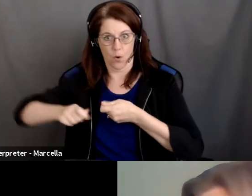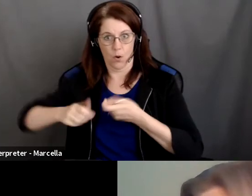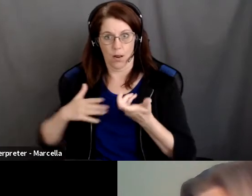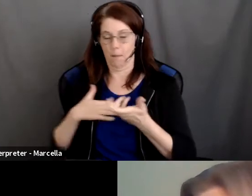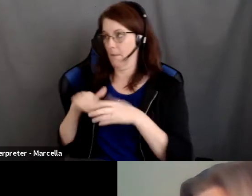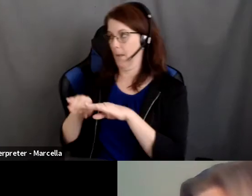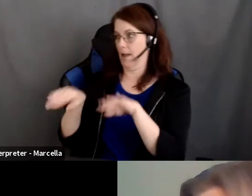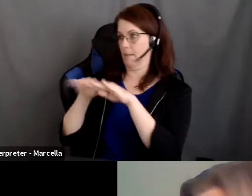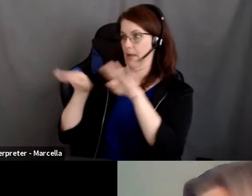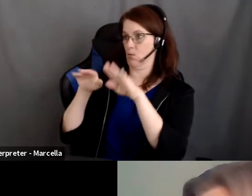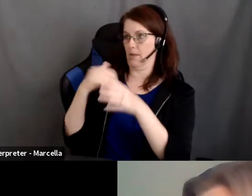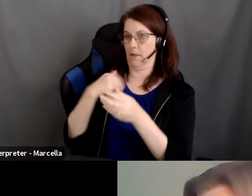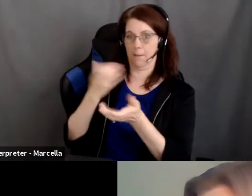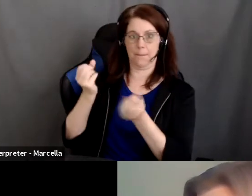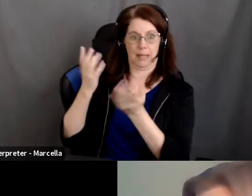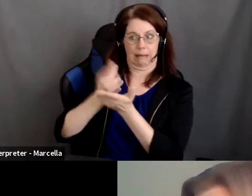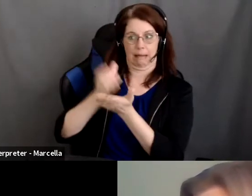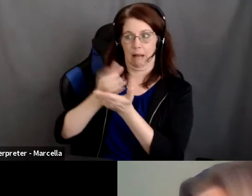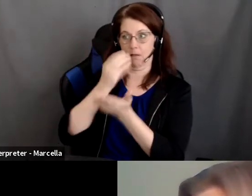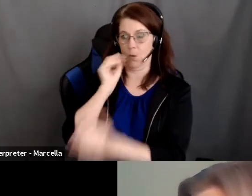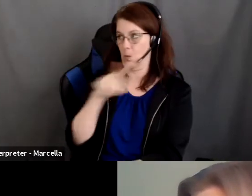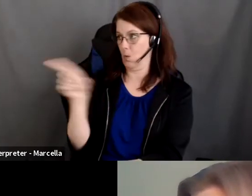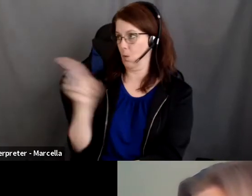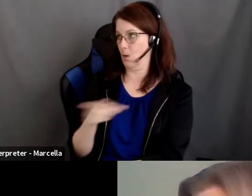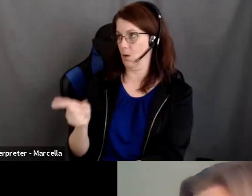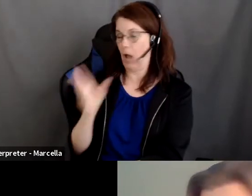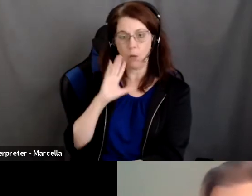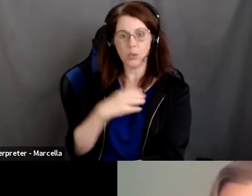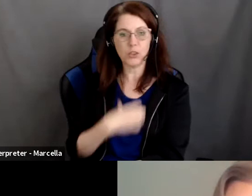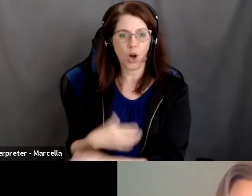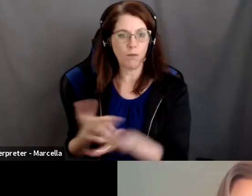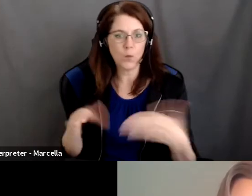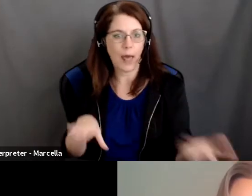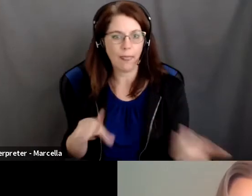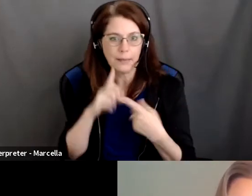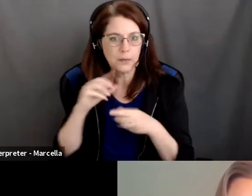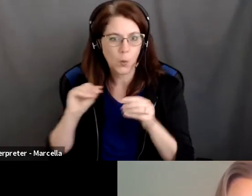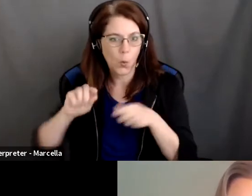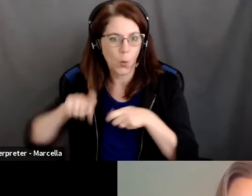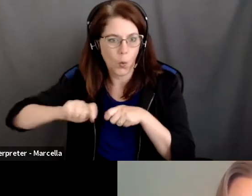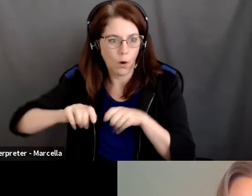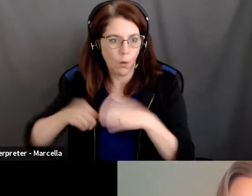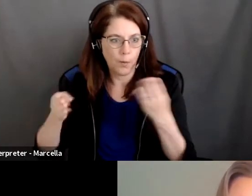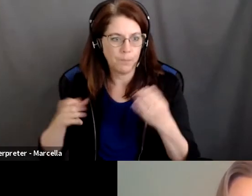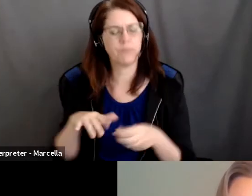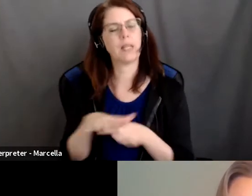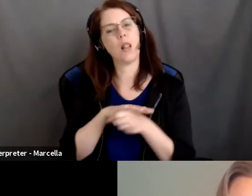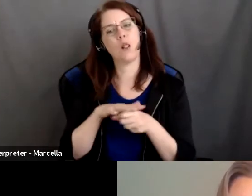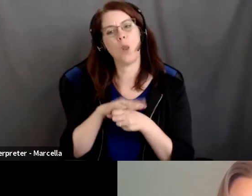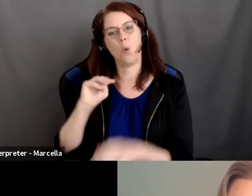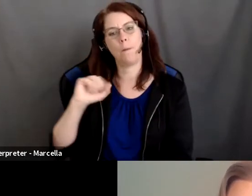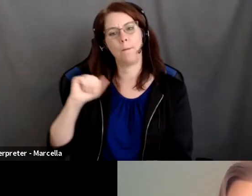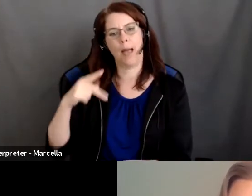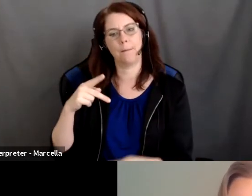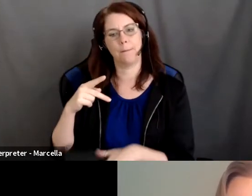loaded with the canned goods I've got, I'd starve to death. And then local maps.